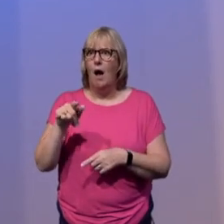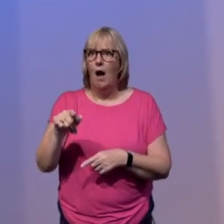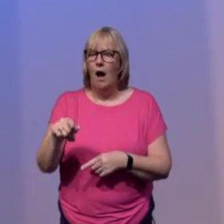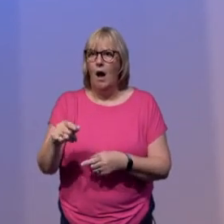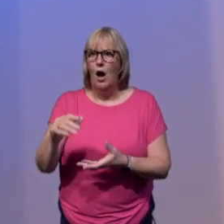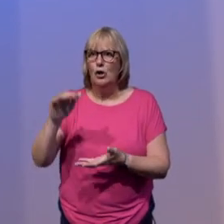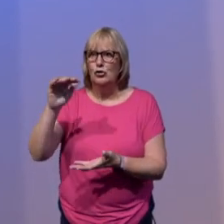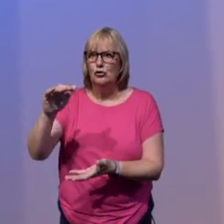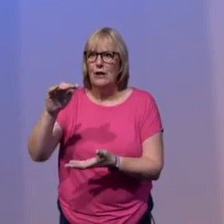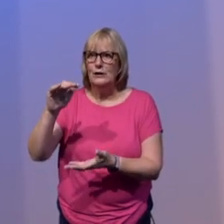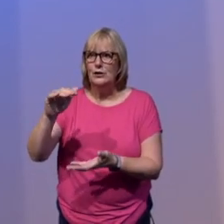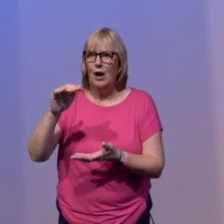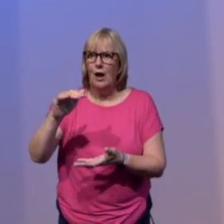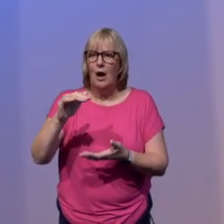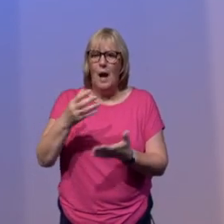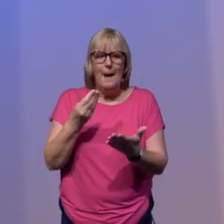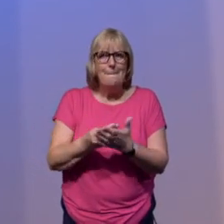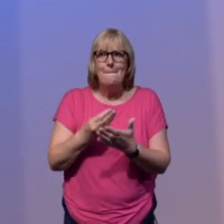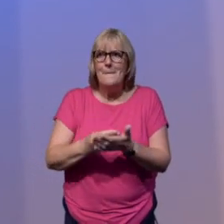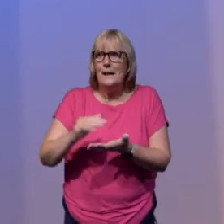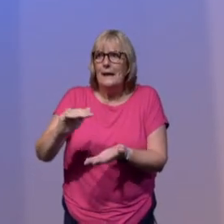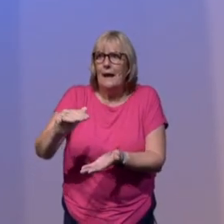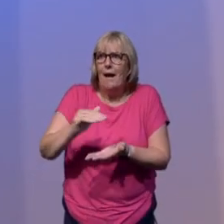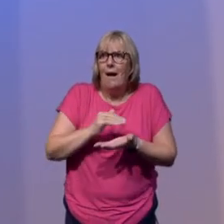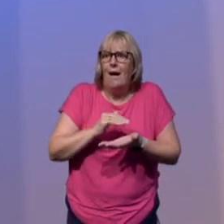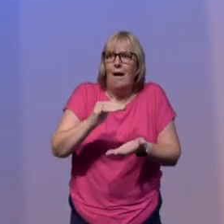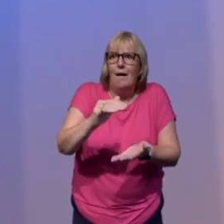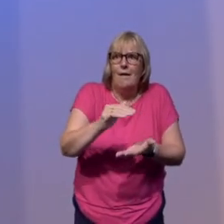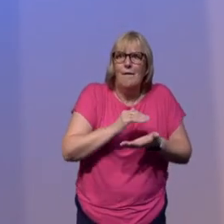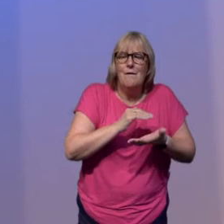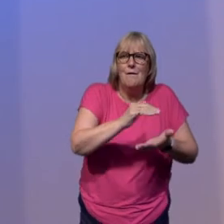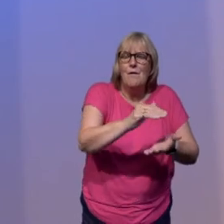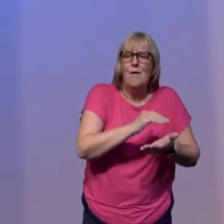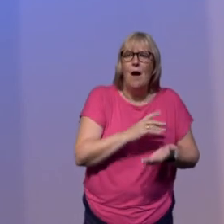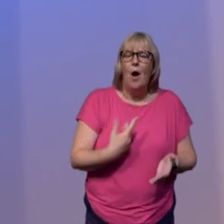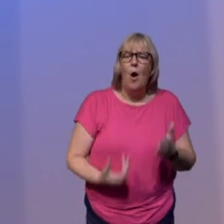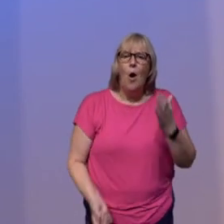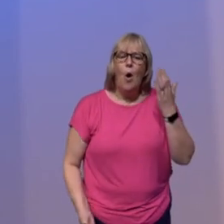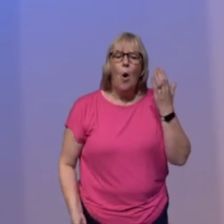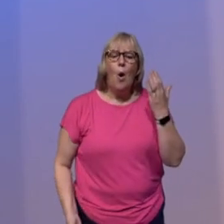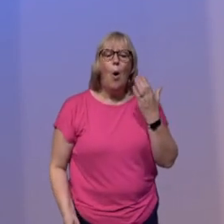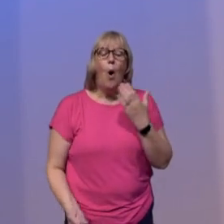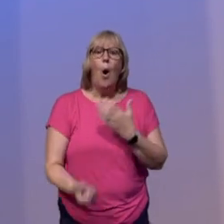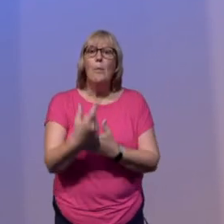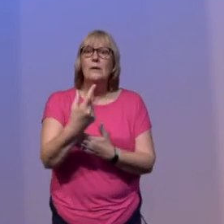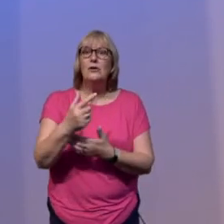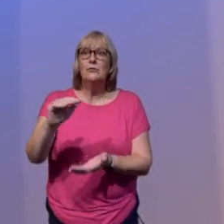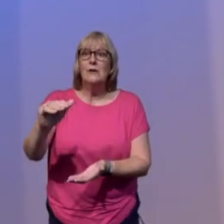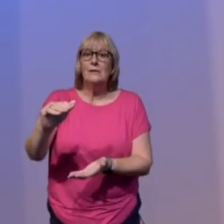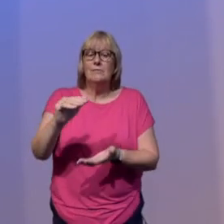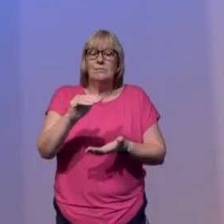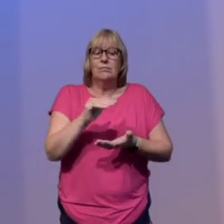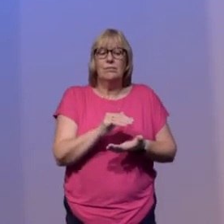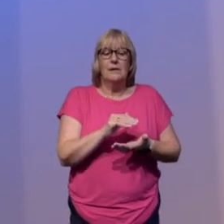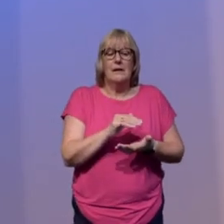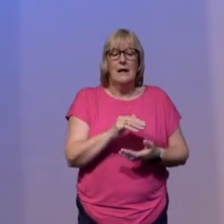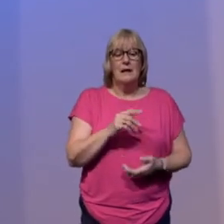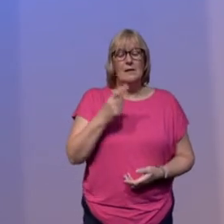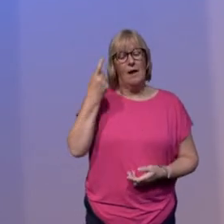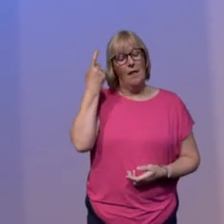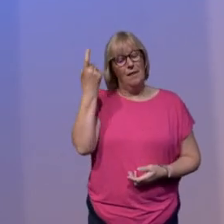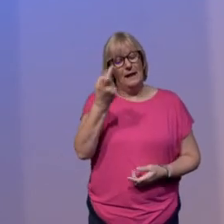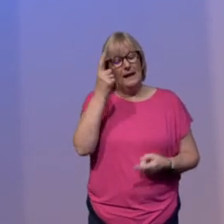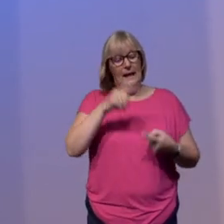offered all this money. That's what hit it, the opportunity. And what do we do with that? So let's just do thinking,